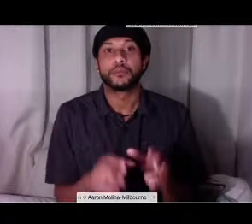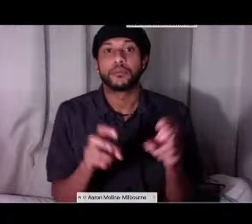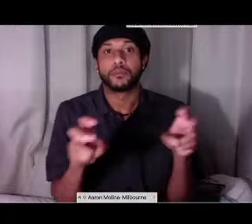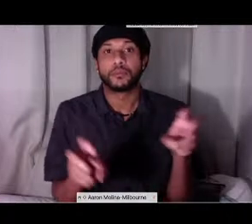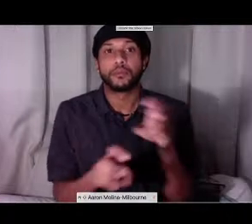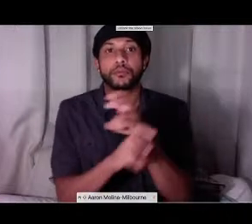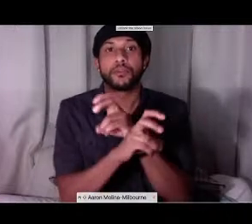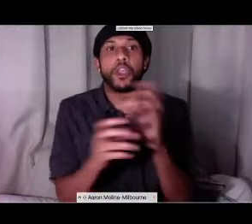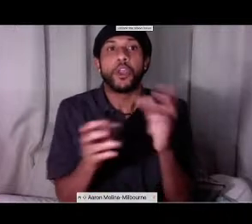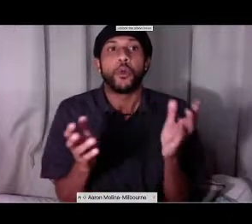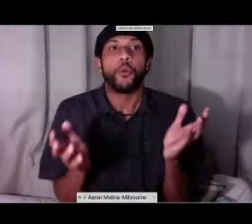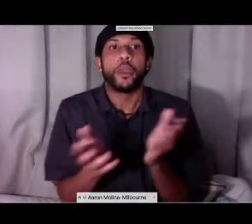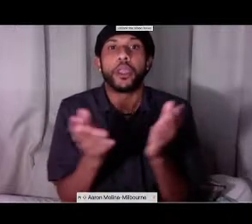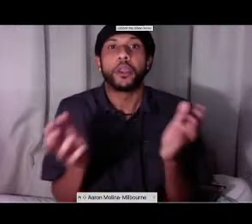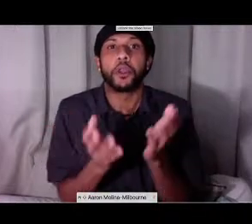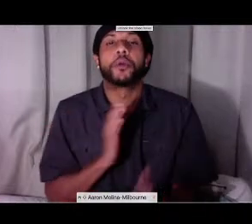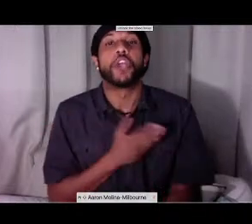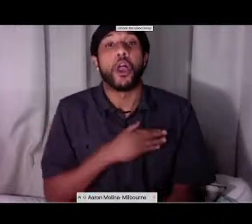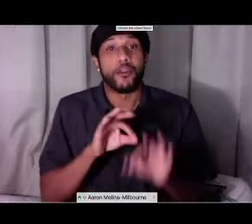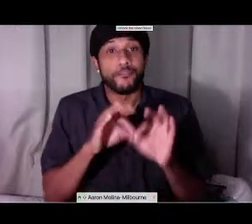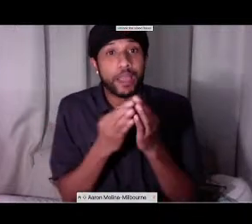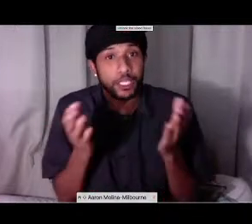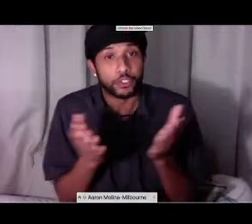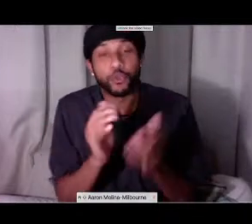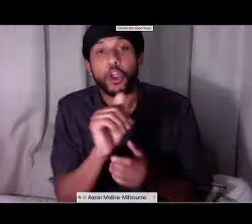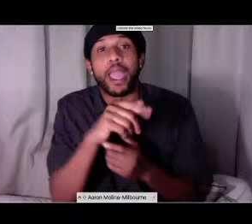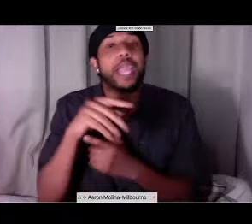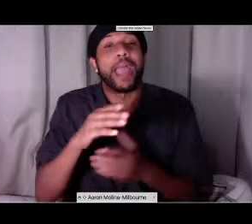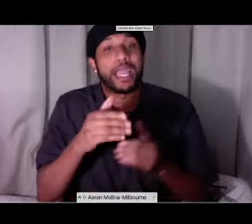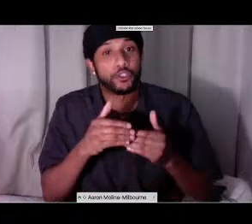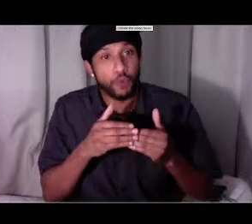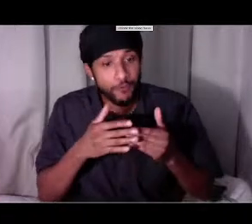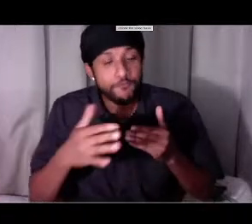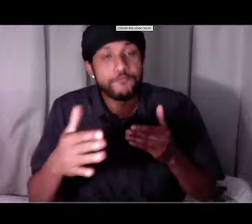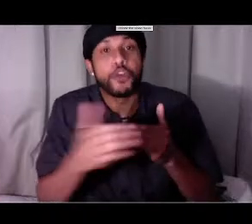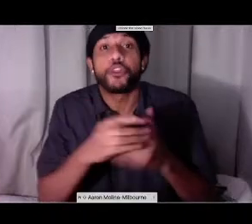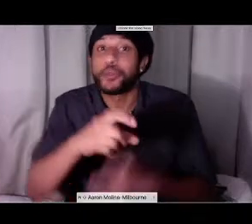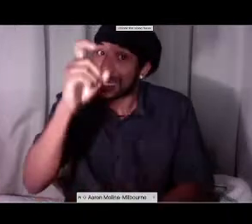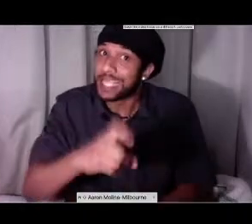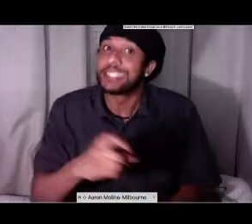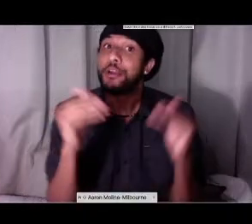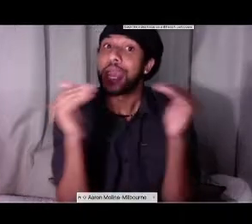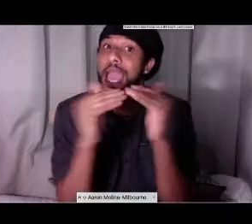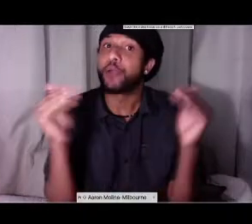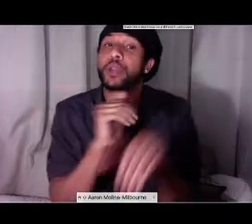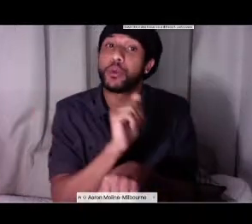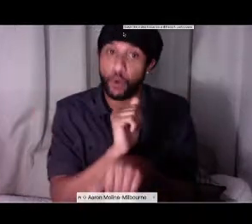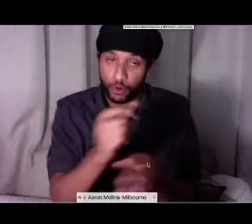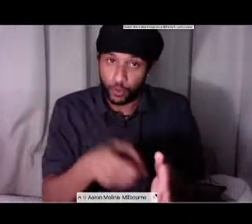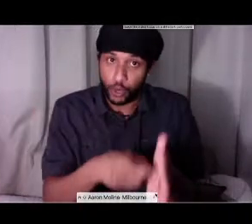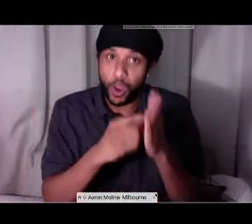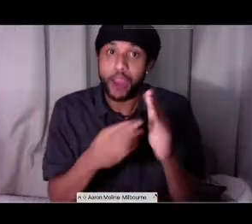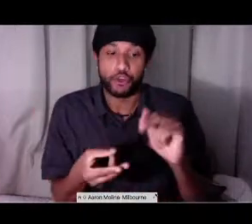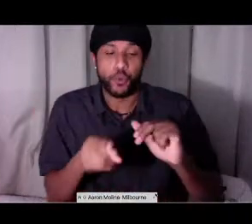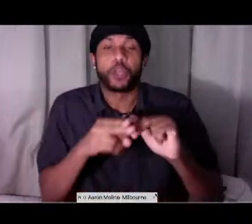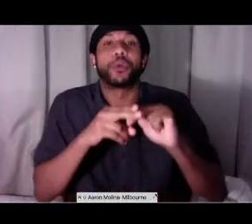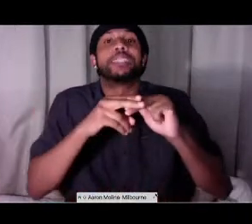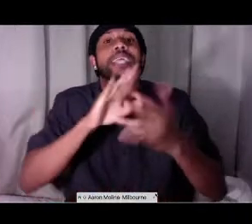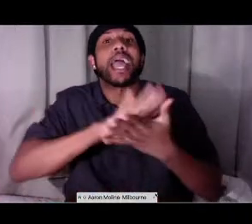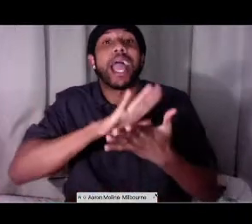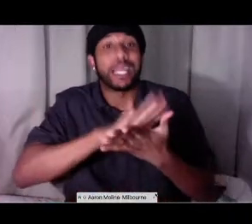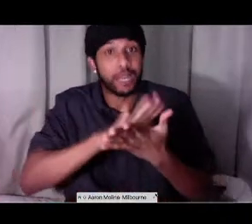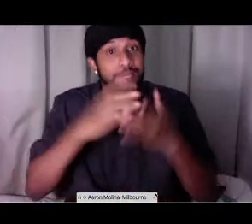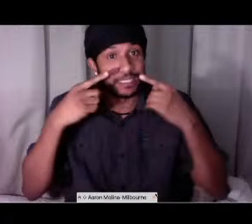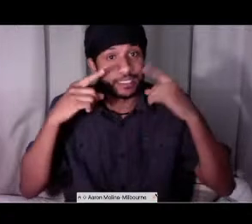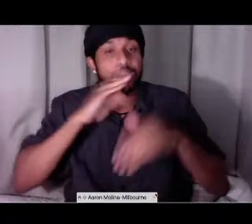cjusd family to join our APAP to further the necessary Equity work required to increase the academic successes of